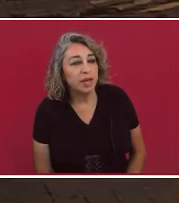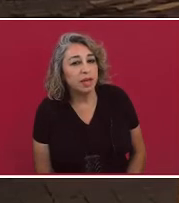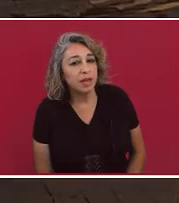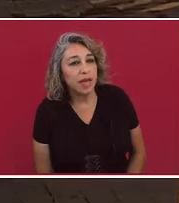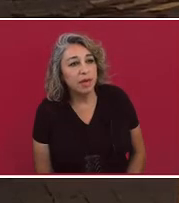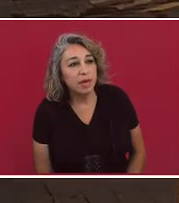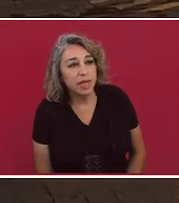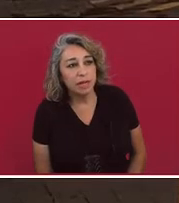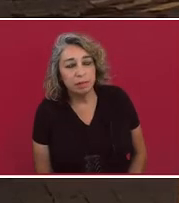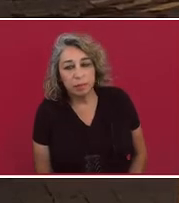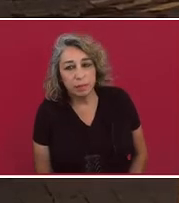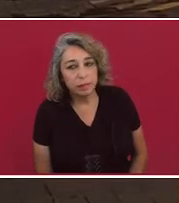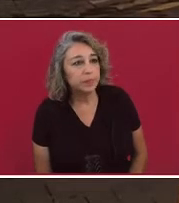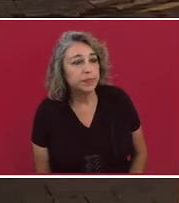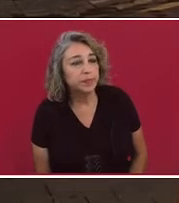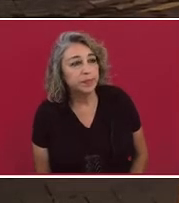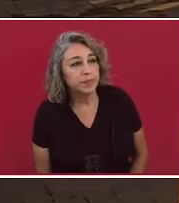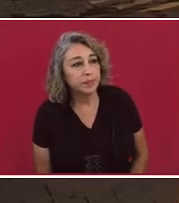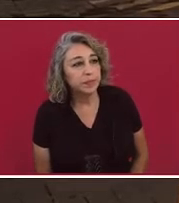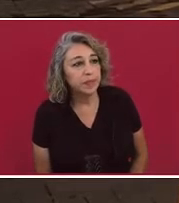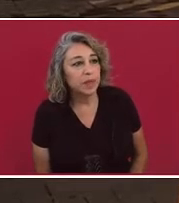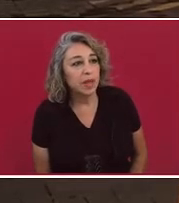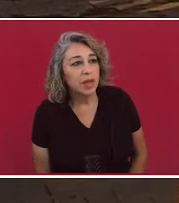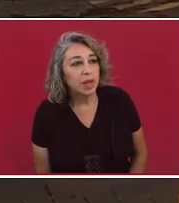and the cabinet.